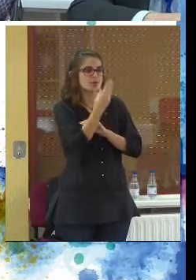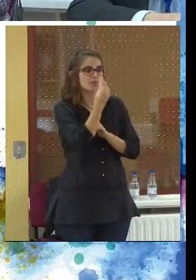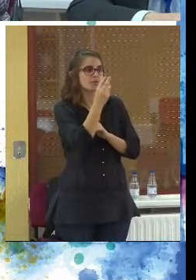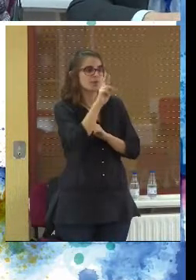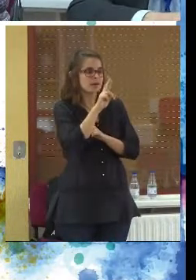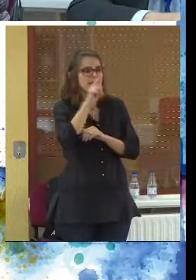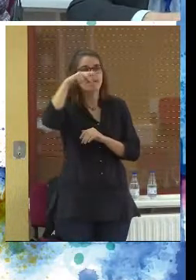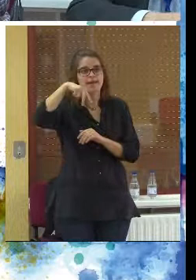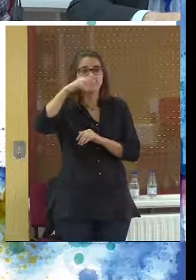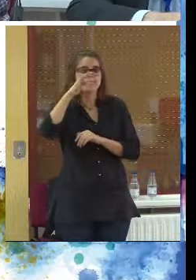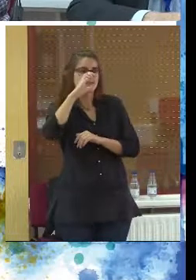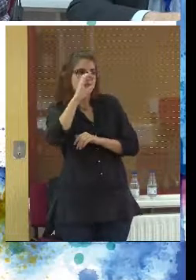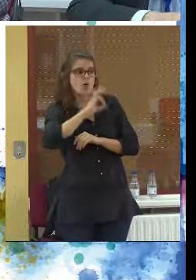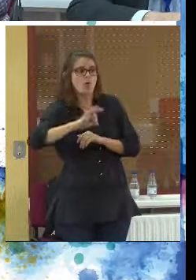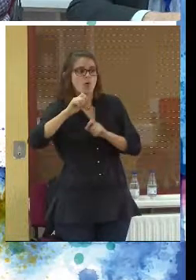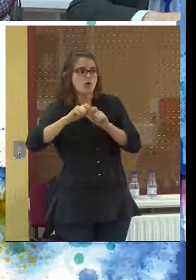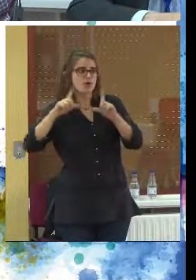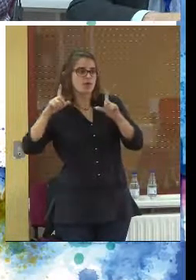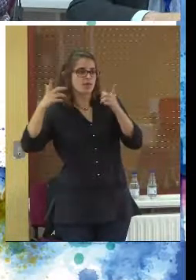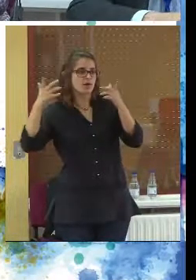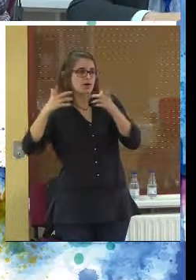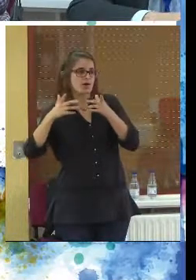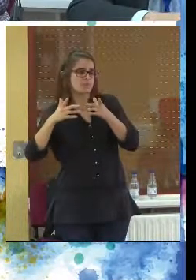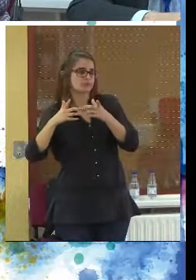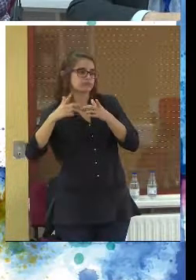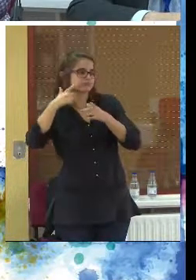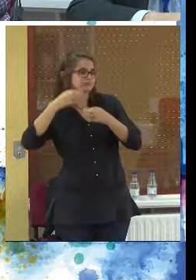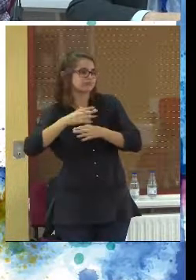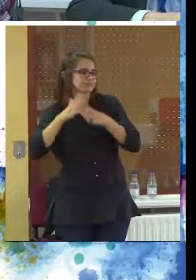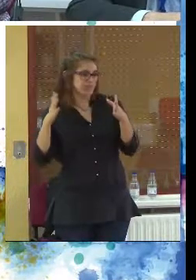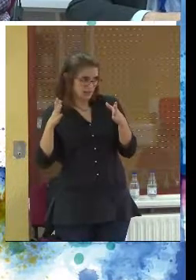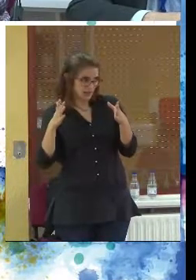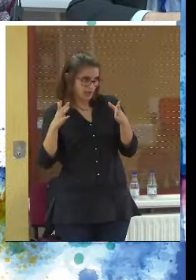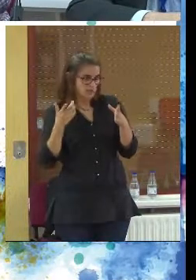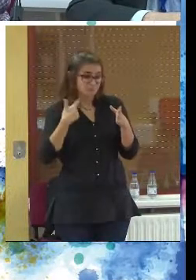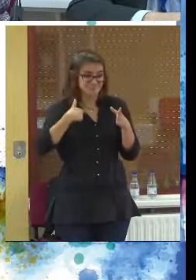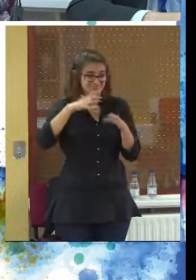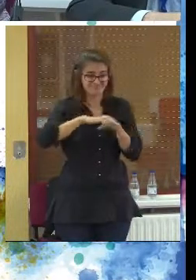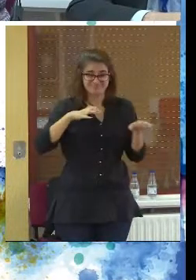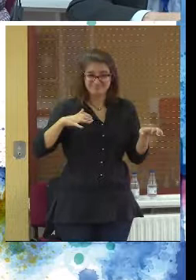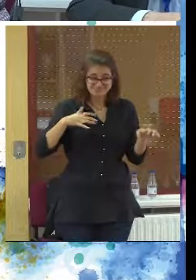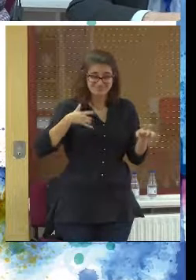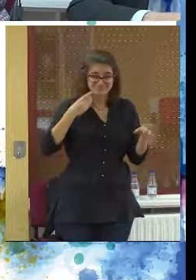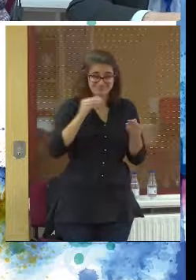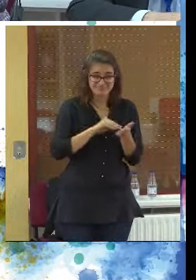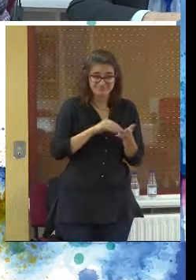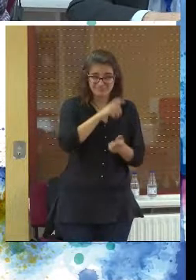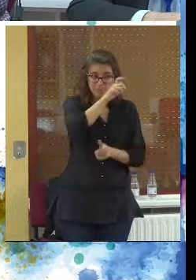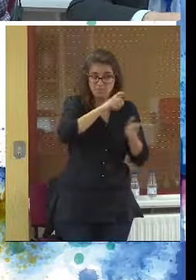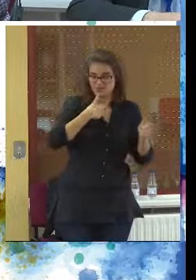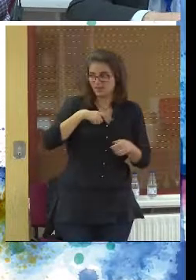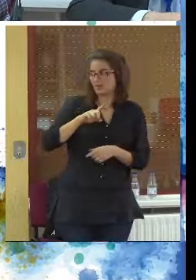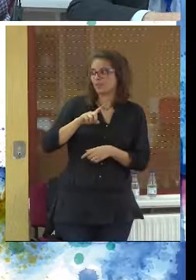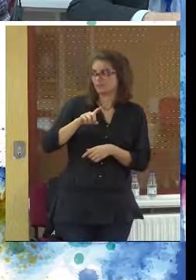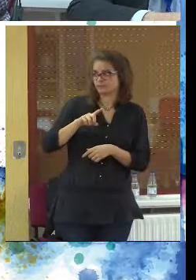using certain process, many of these professionals would look at me like I was crazy if I